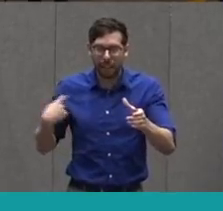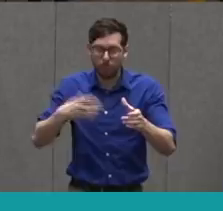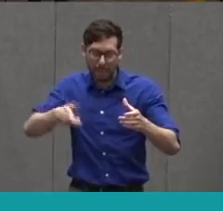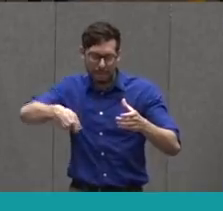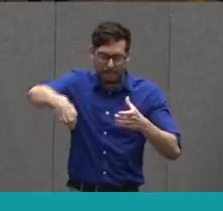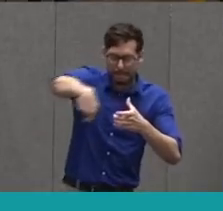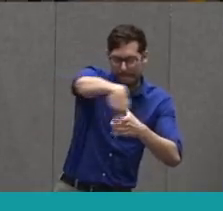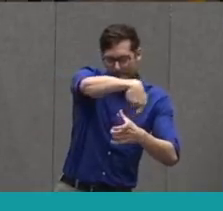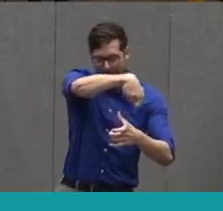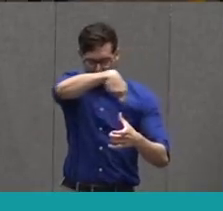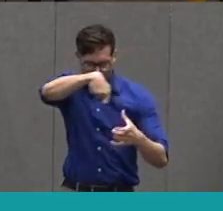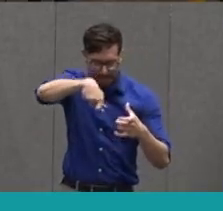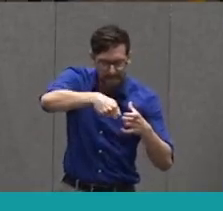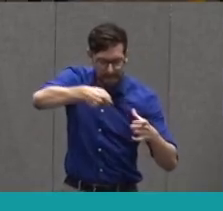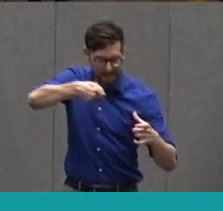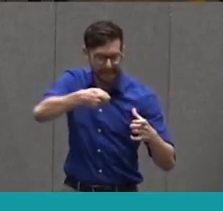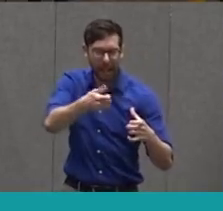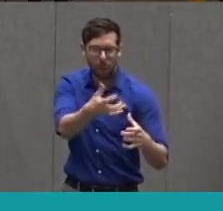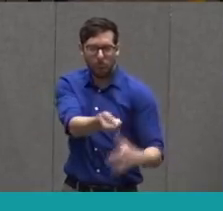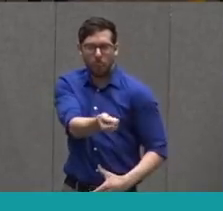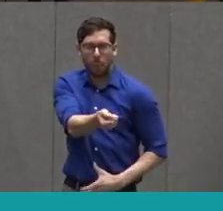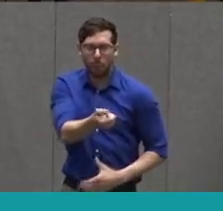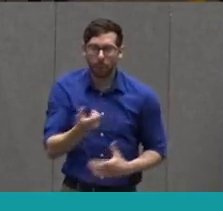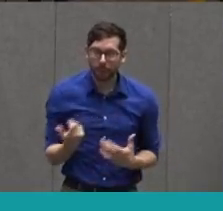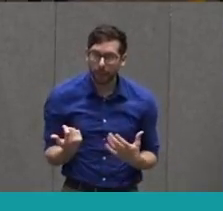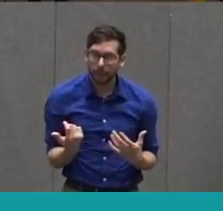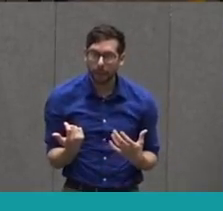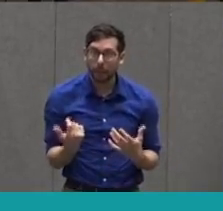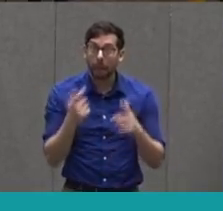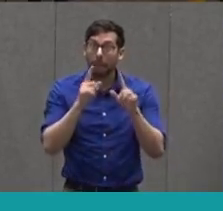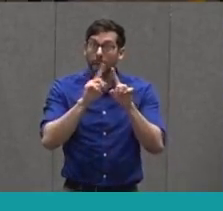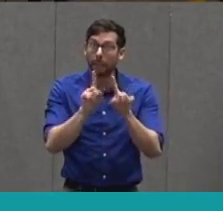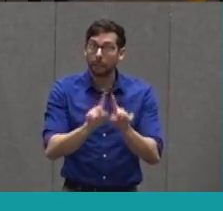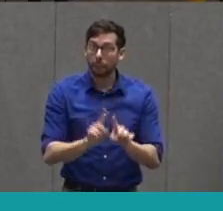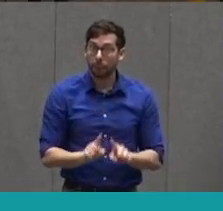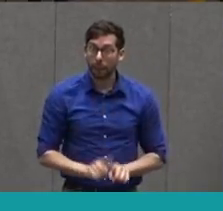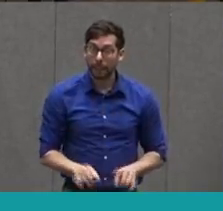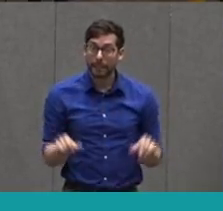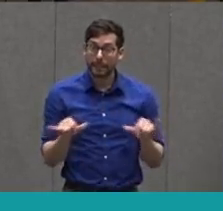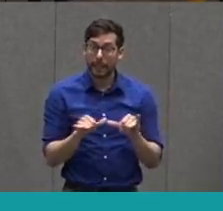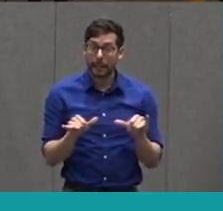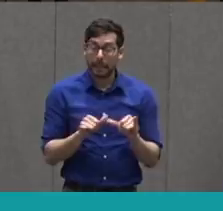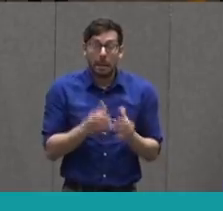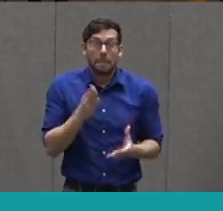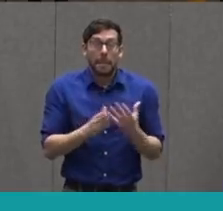different sizes. Oh, maybe we shoot it by accident.